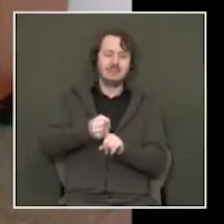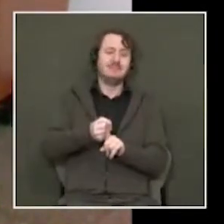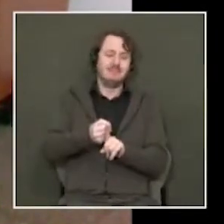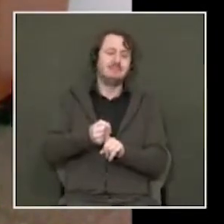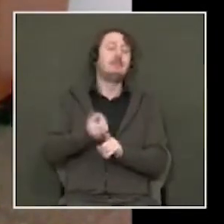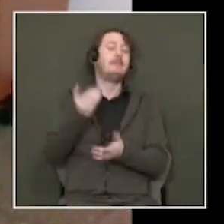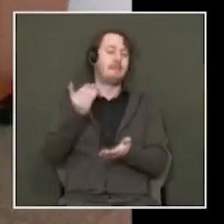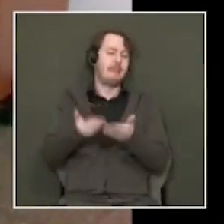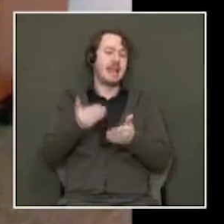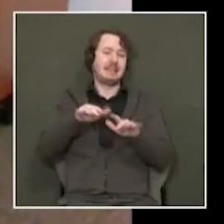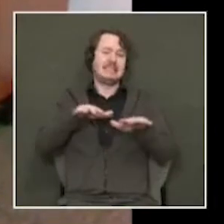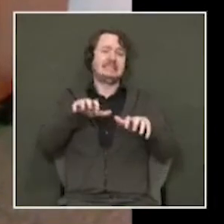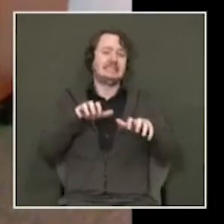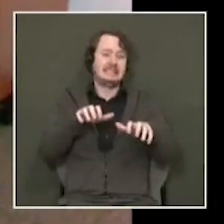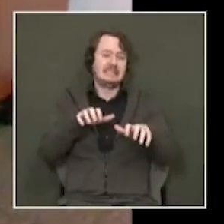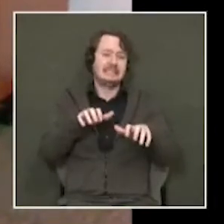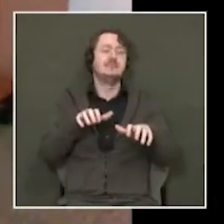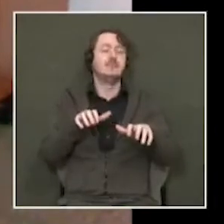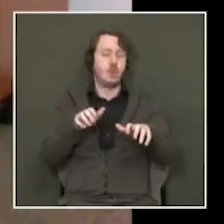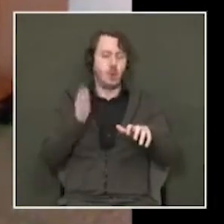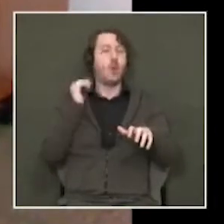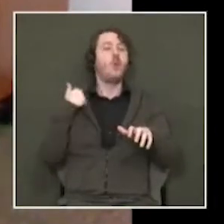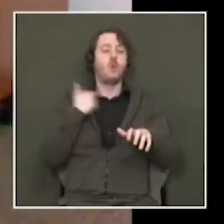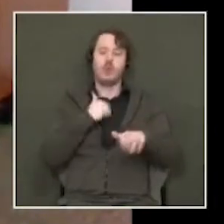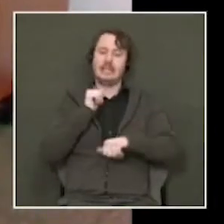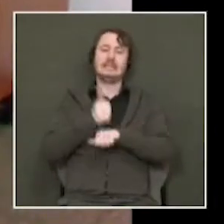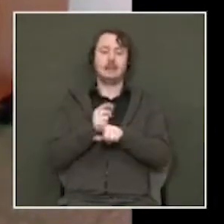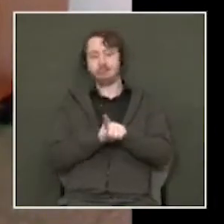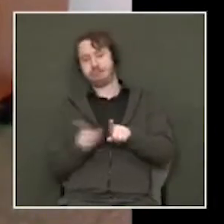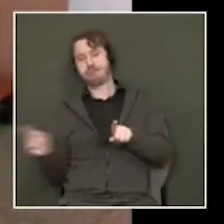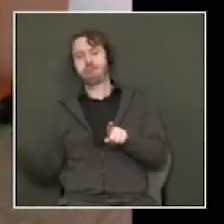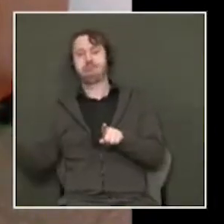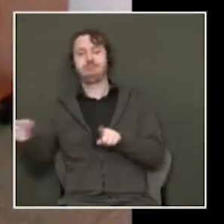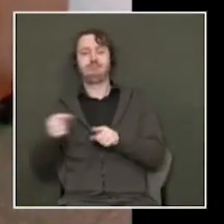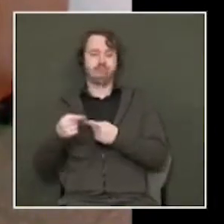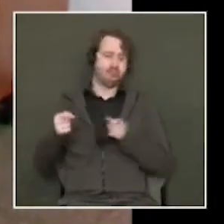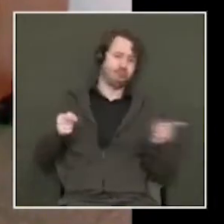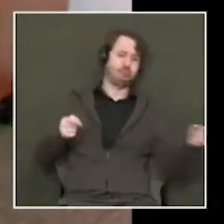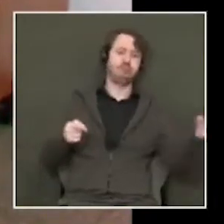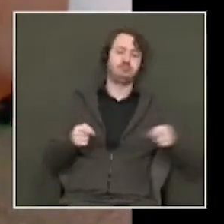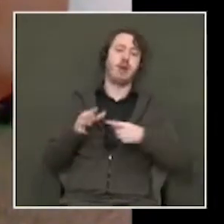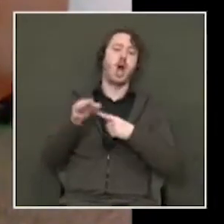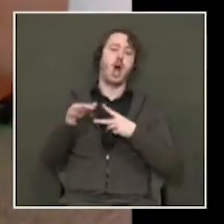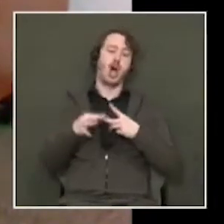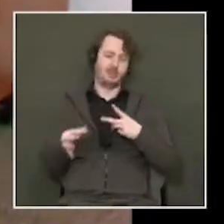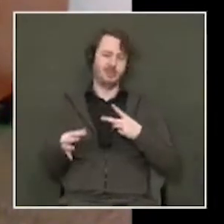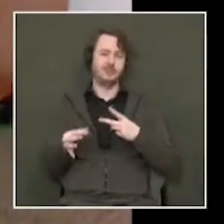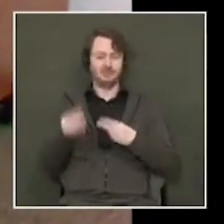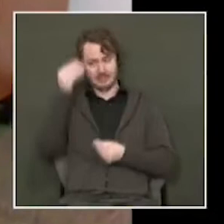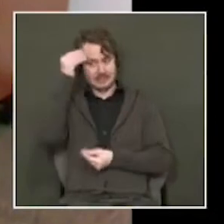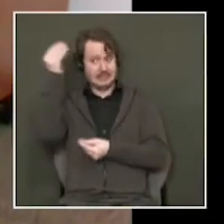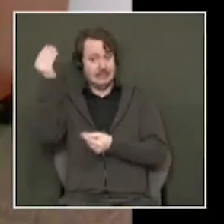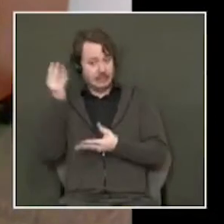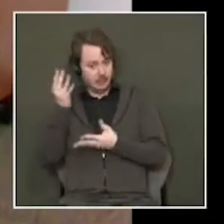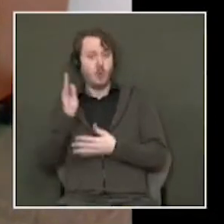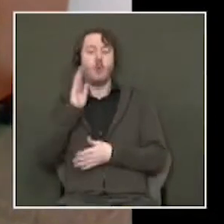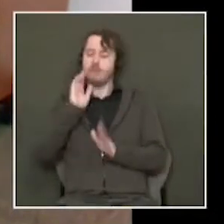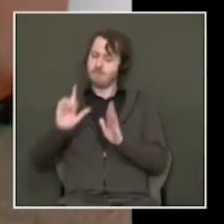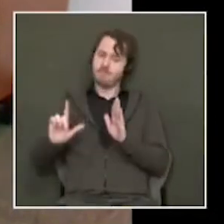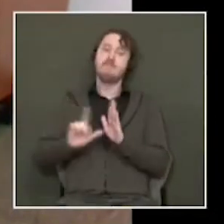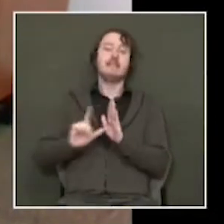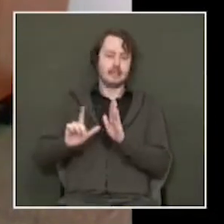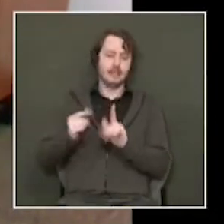might face icy roads. And so we're prepared when operators report into us that there's an issue, we'll immediately go